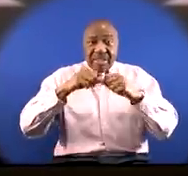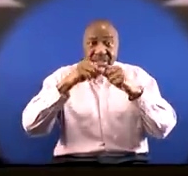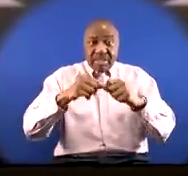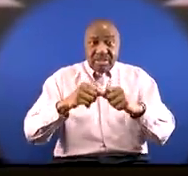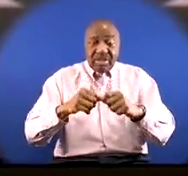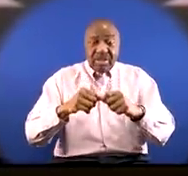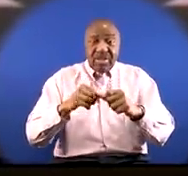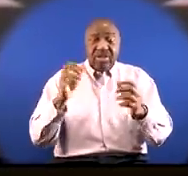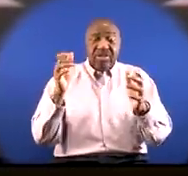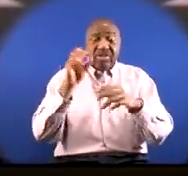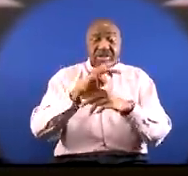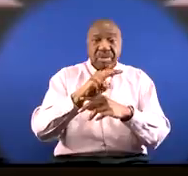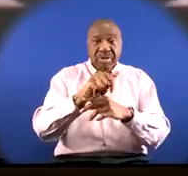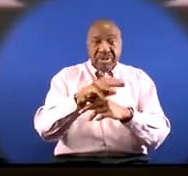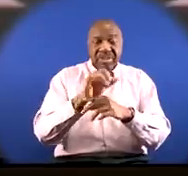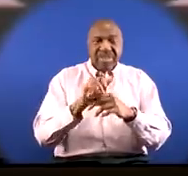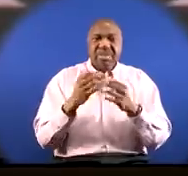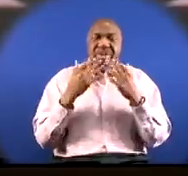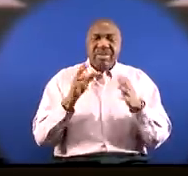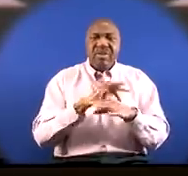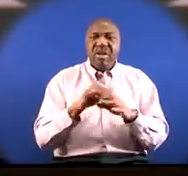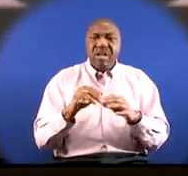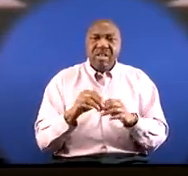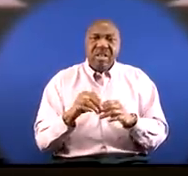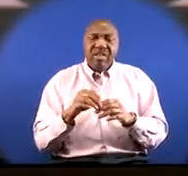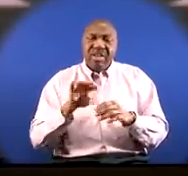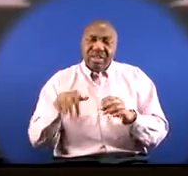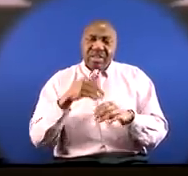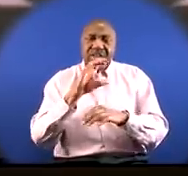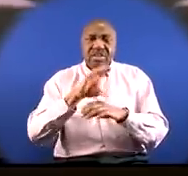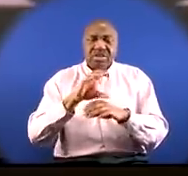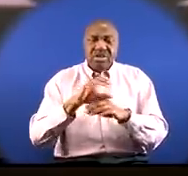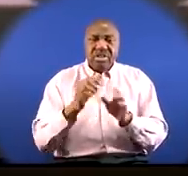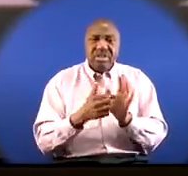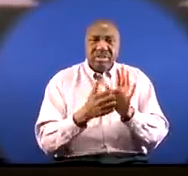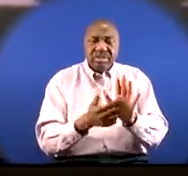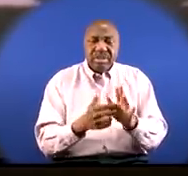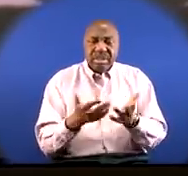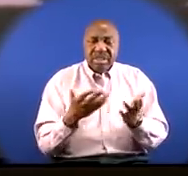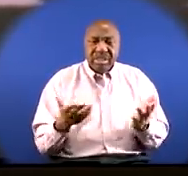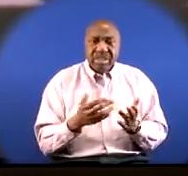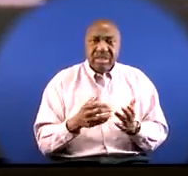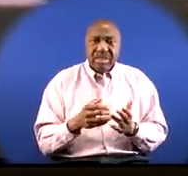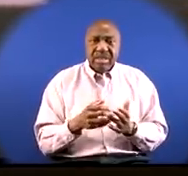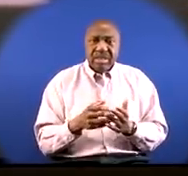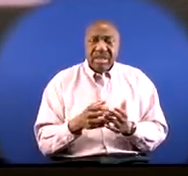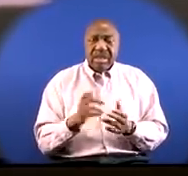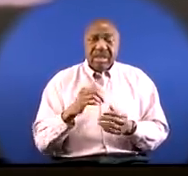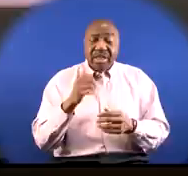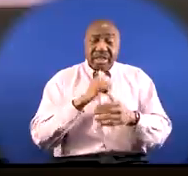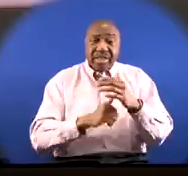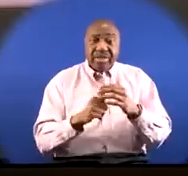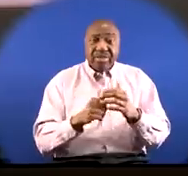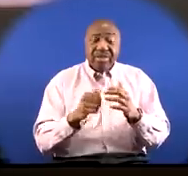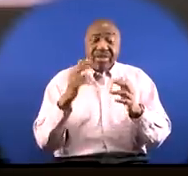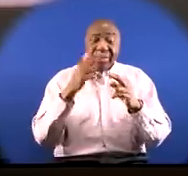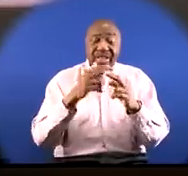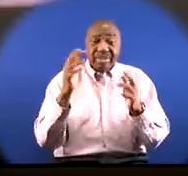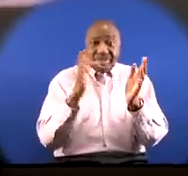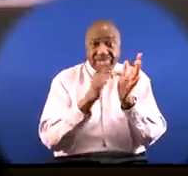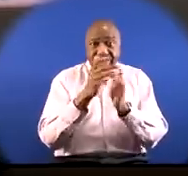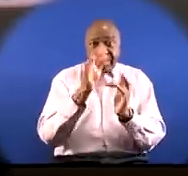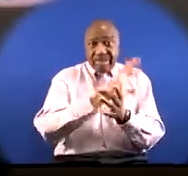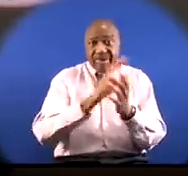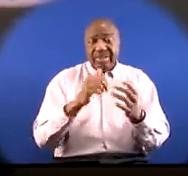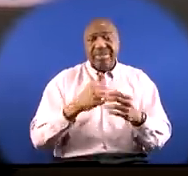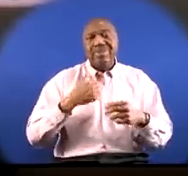We thank you for all of these sister congregations who joined together under the banner of Jesus Christ. And we thank you that as